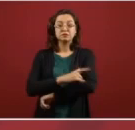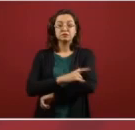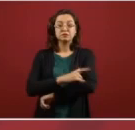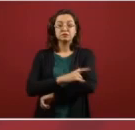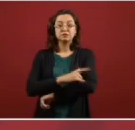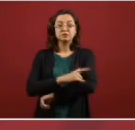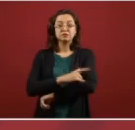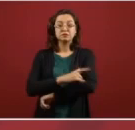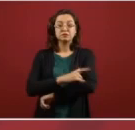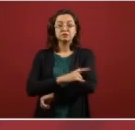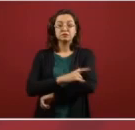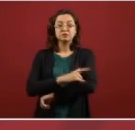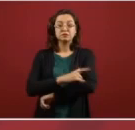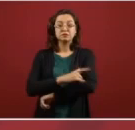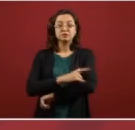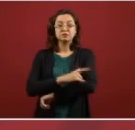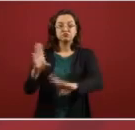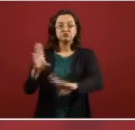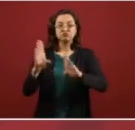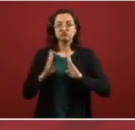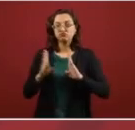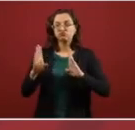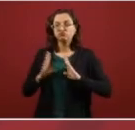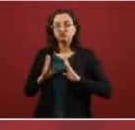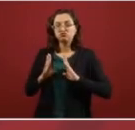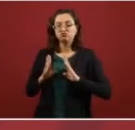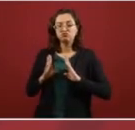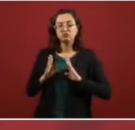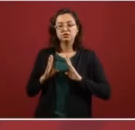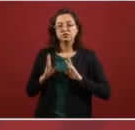the Bolivians.